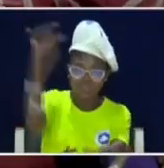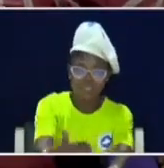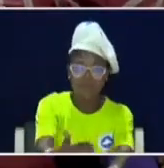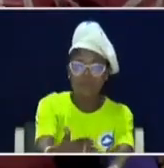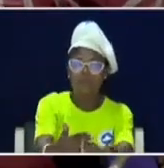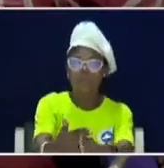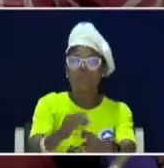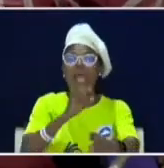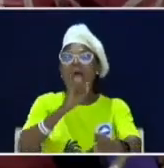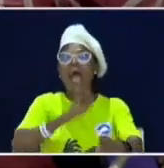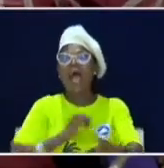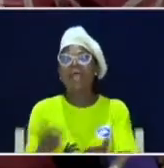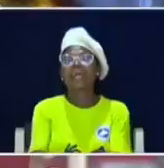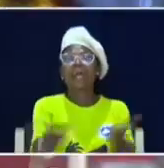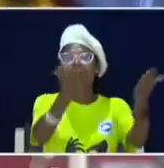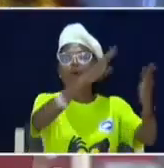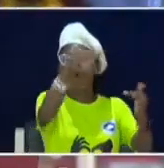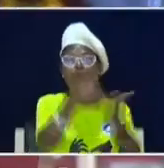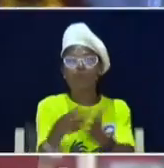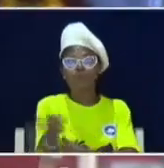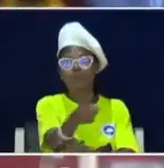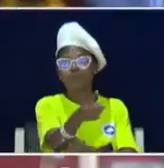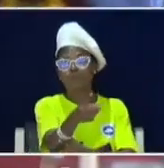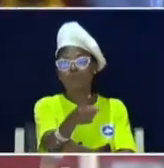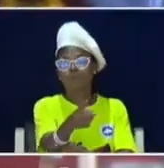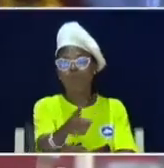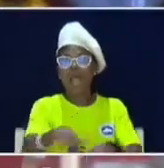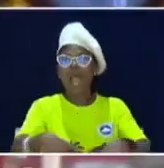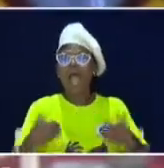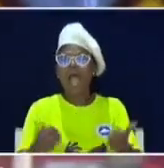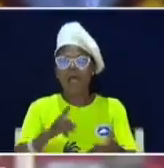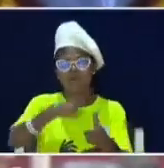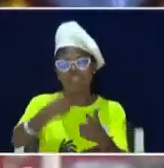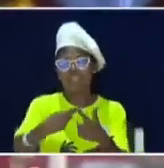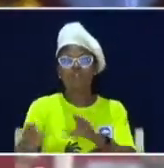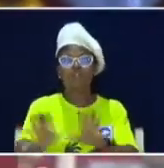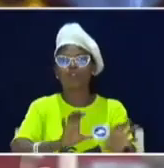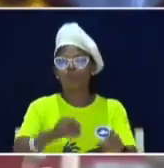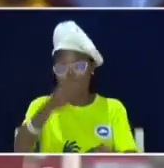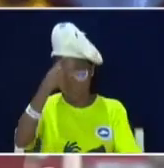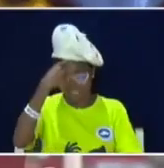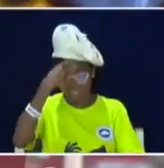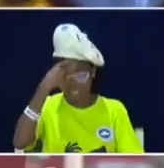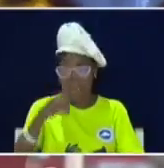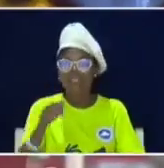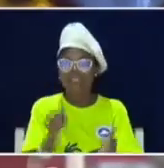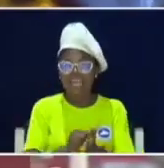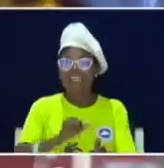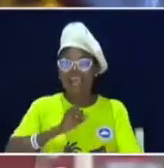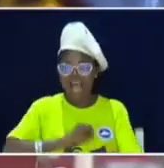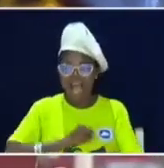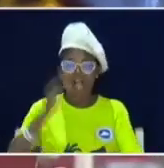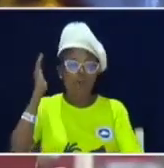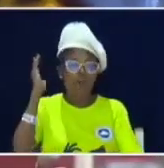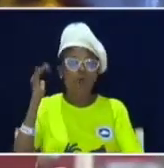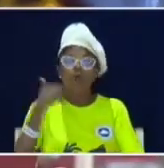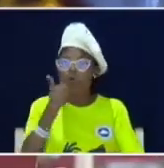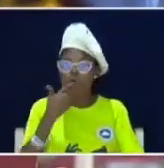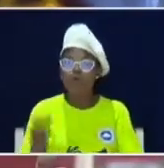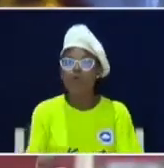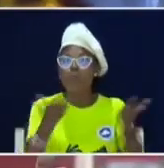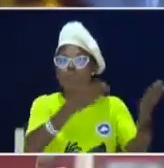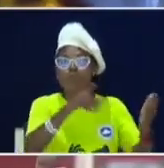I carried all of you. How then do you think that I, who brought you on an eagle's